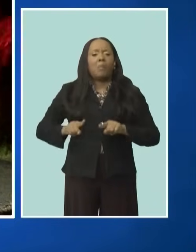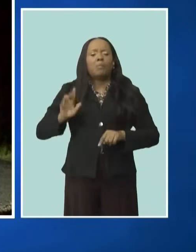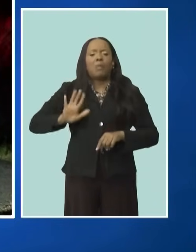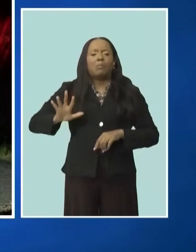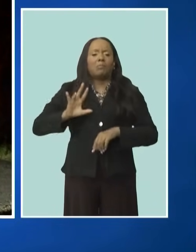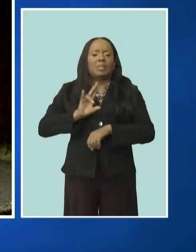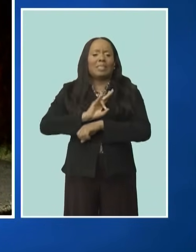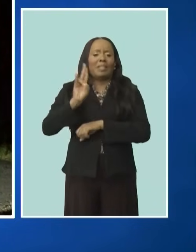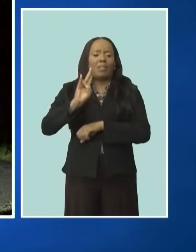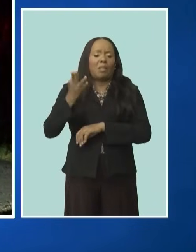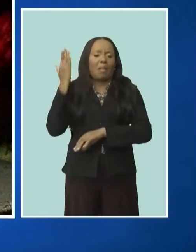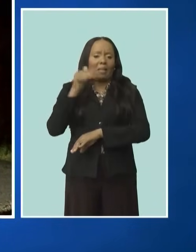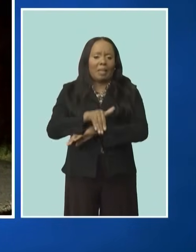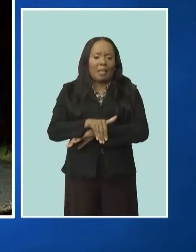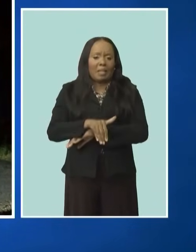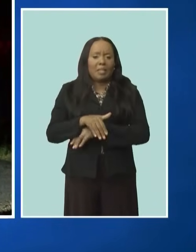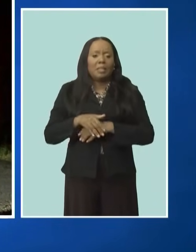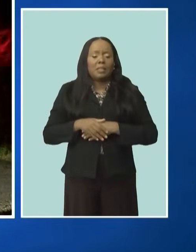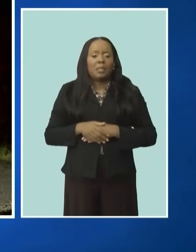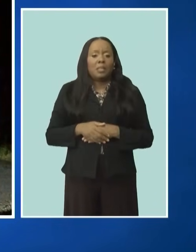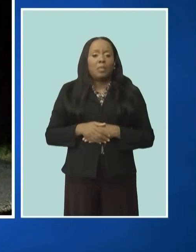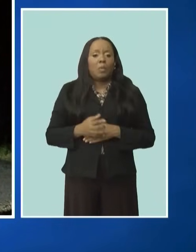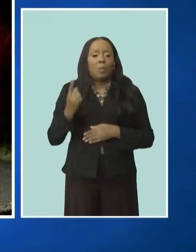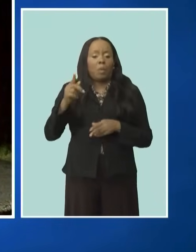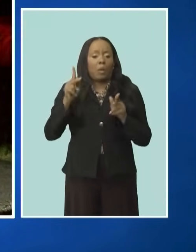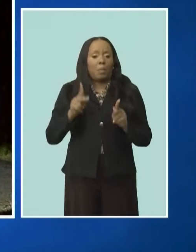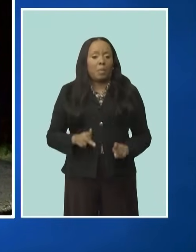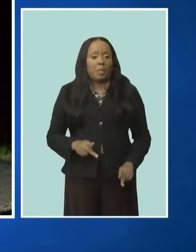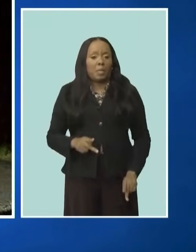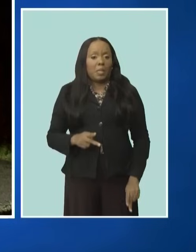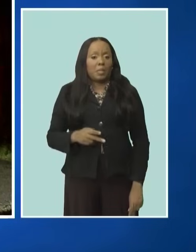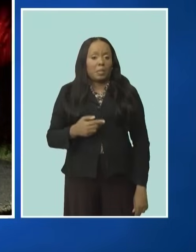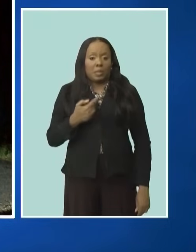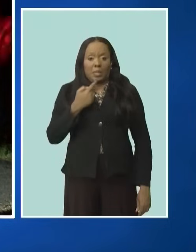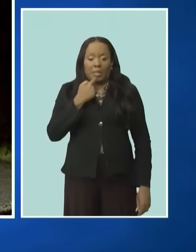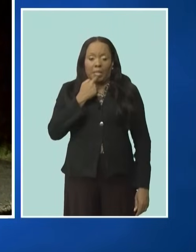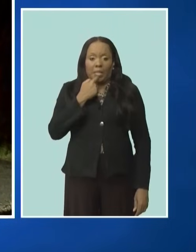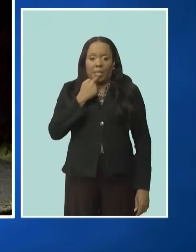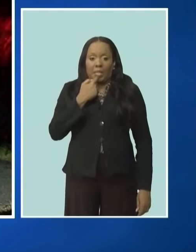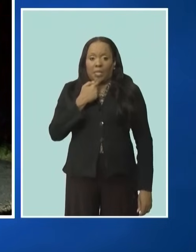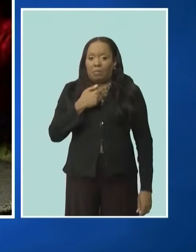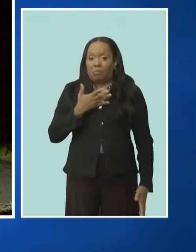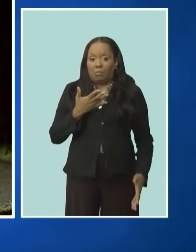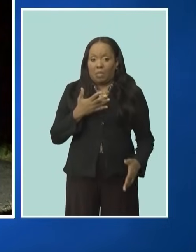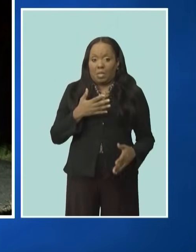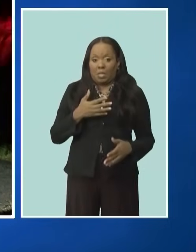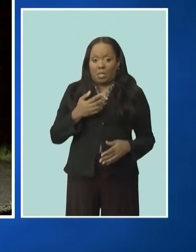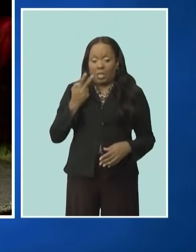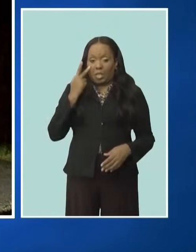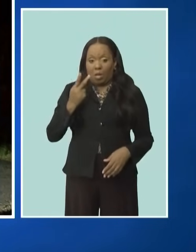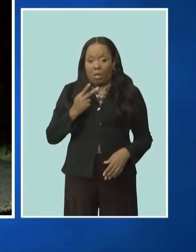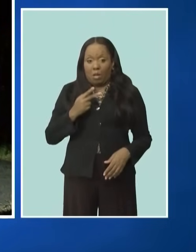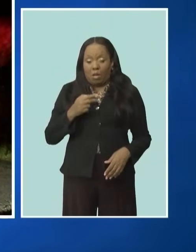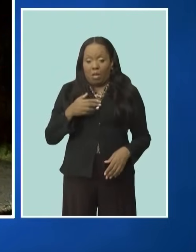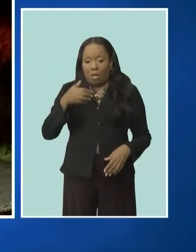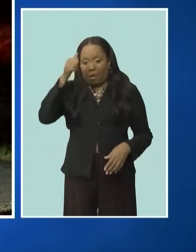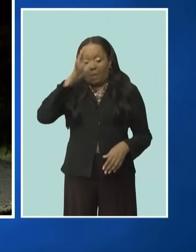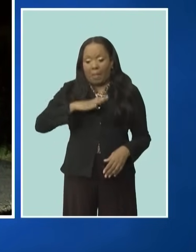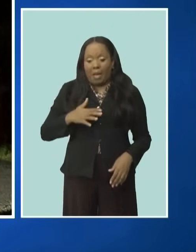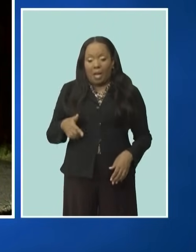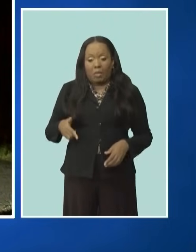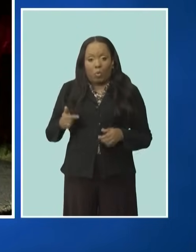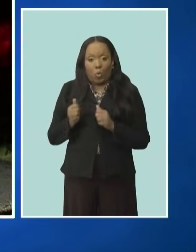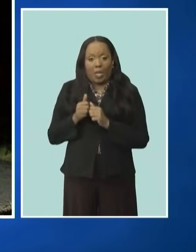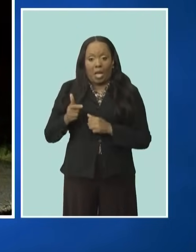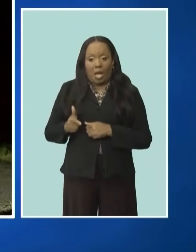7 p.m. An eyewitness who preferred not to give his name told CBC the gunman appeared to be waiting in a parked car